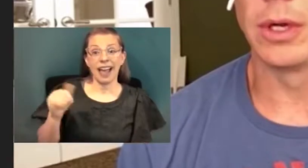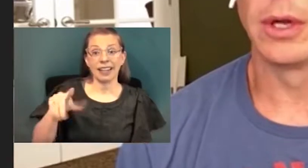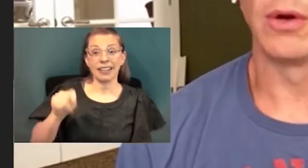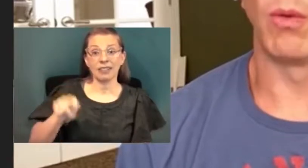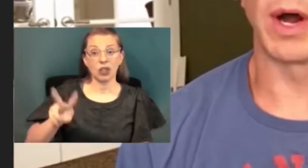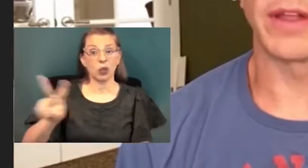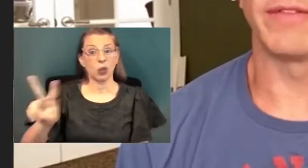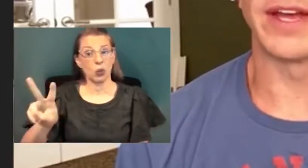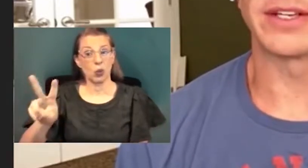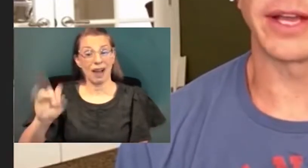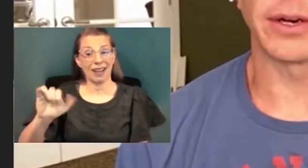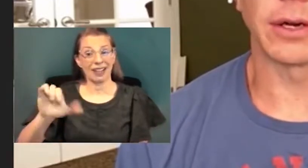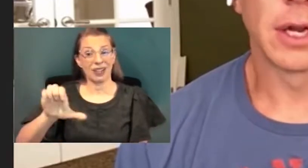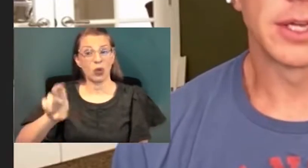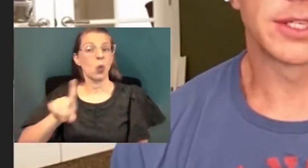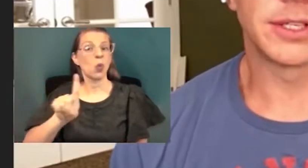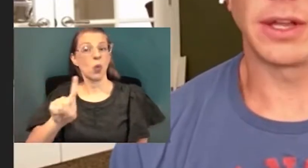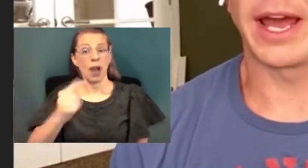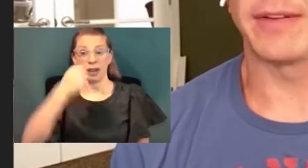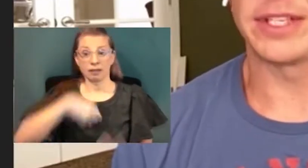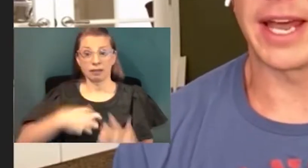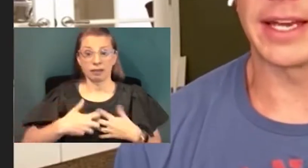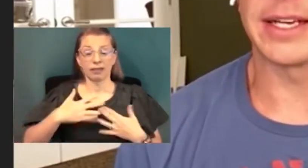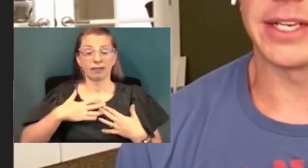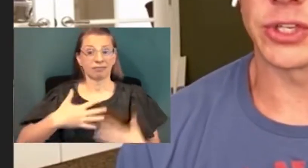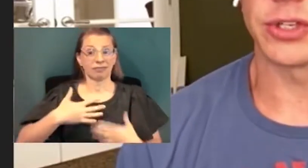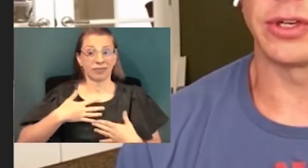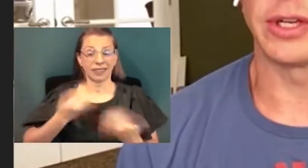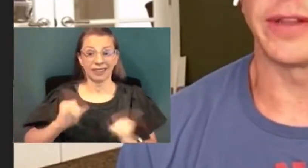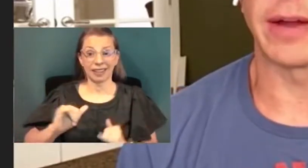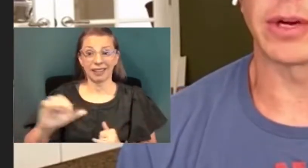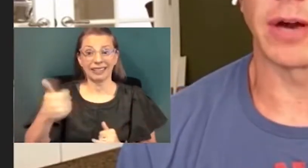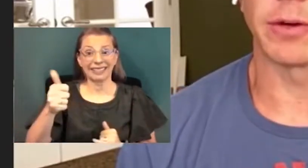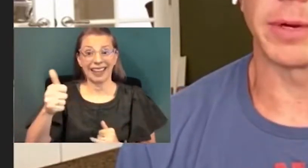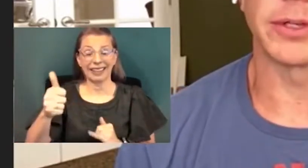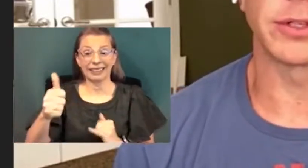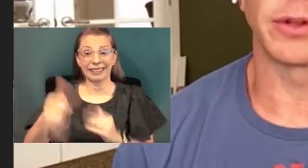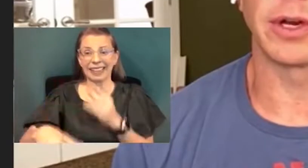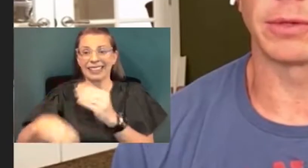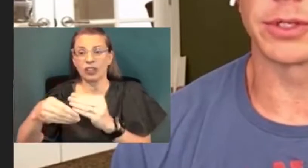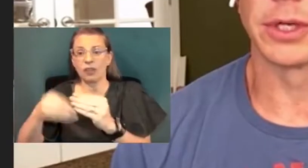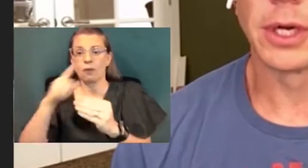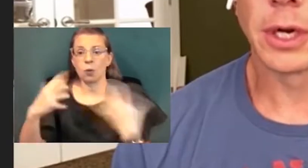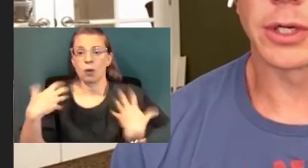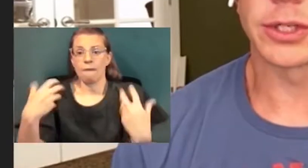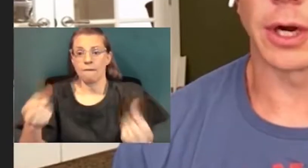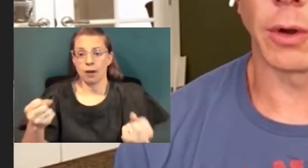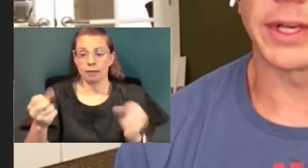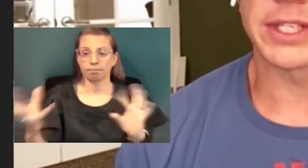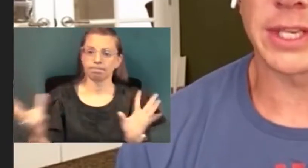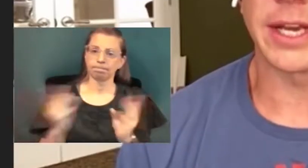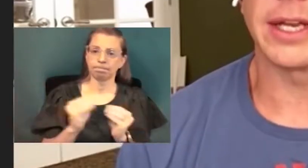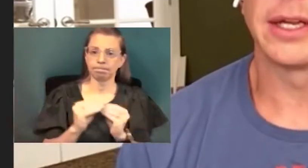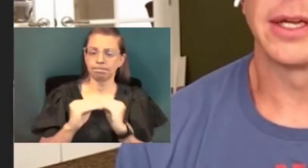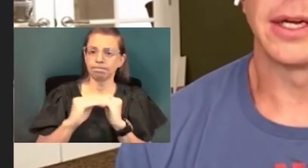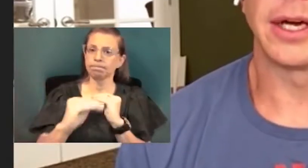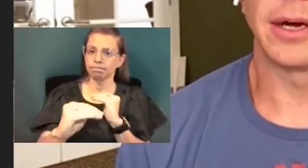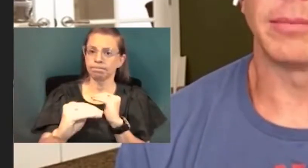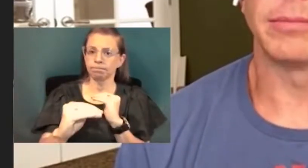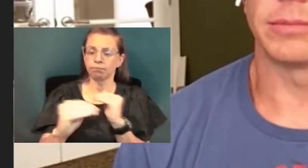ICU. One on the ventilator, still have 10 additional in that recovery period. So the numbers are holding